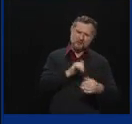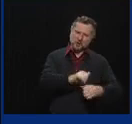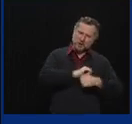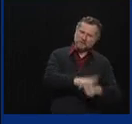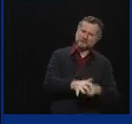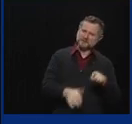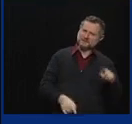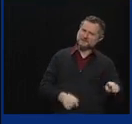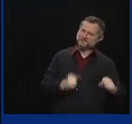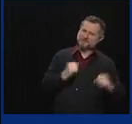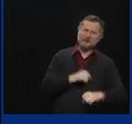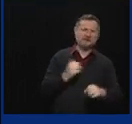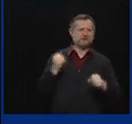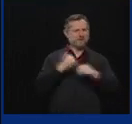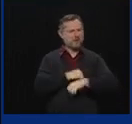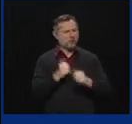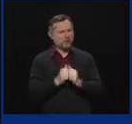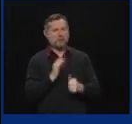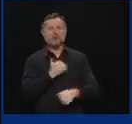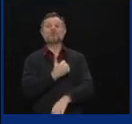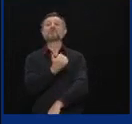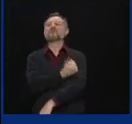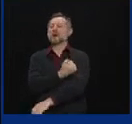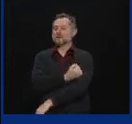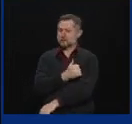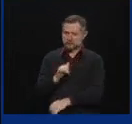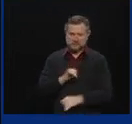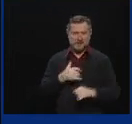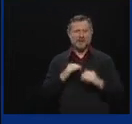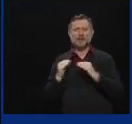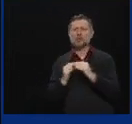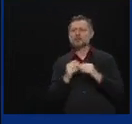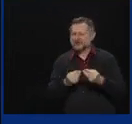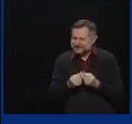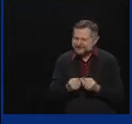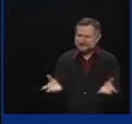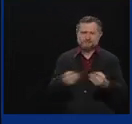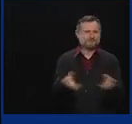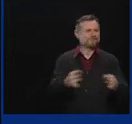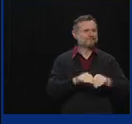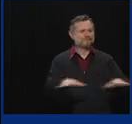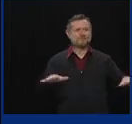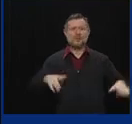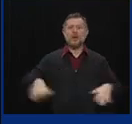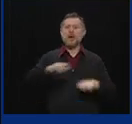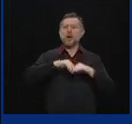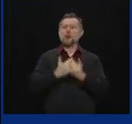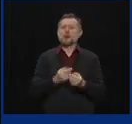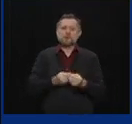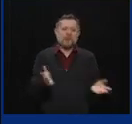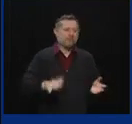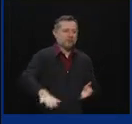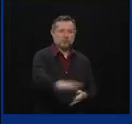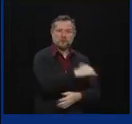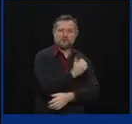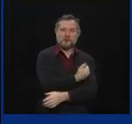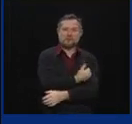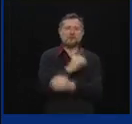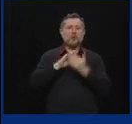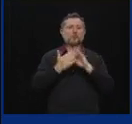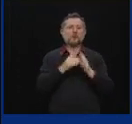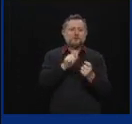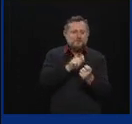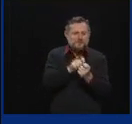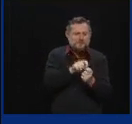want to make sure that we are very equitable in our distribution and how we are going to deliver the vaccine to communities, particularly communities that have been hit